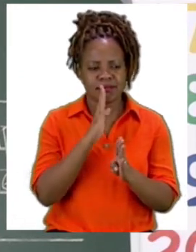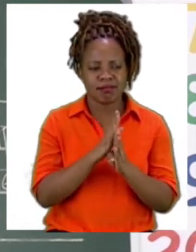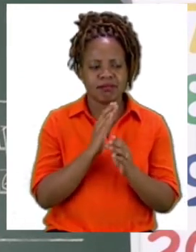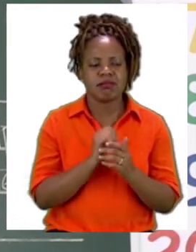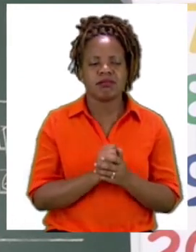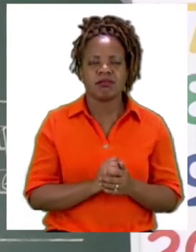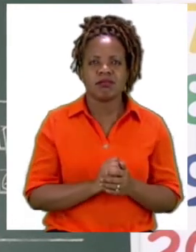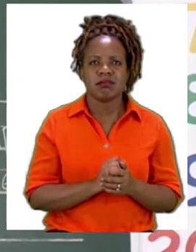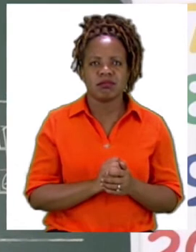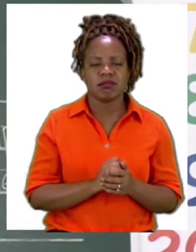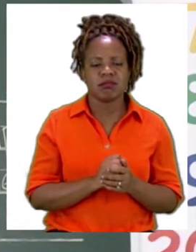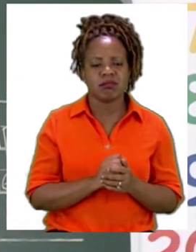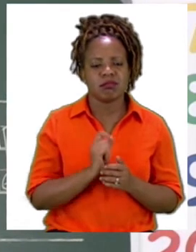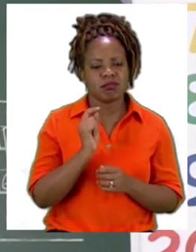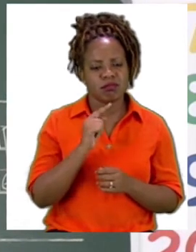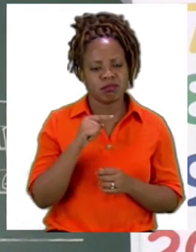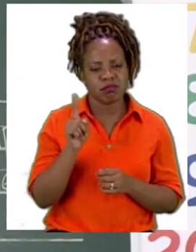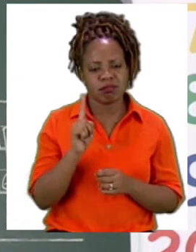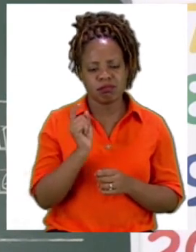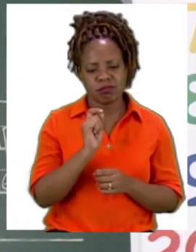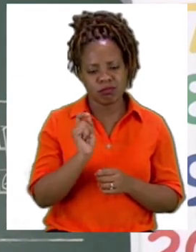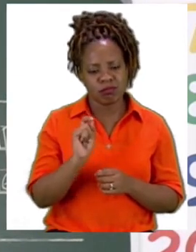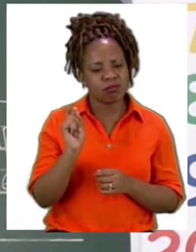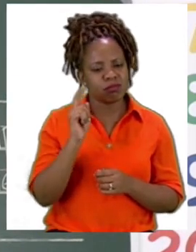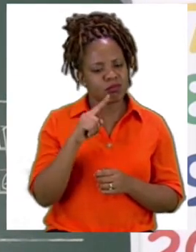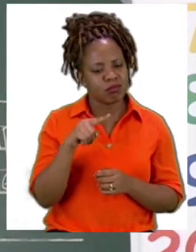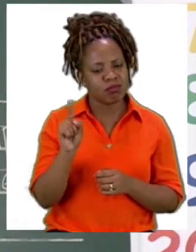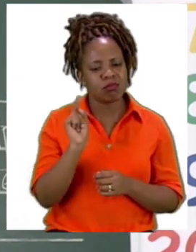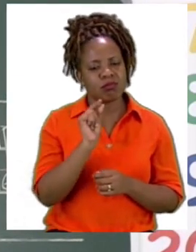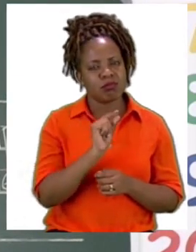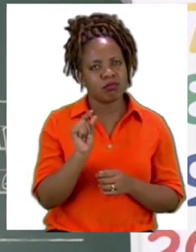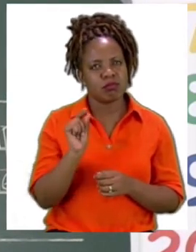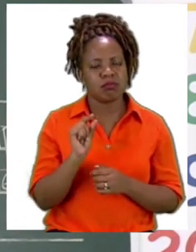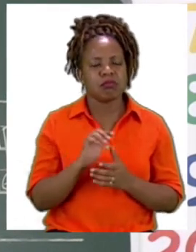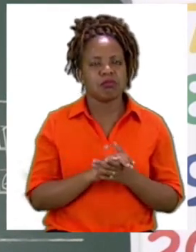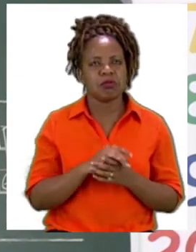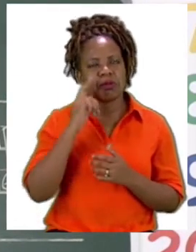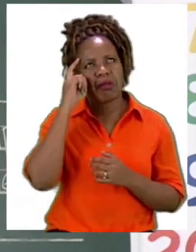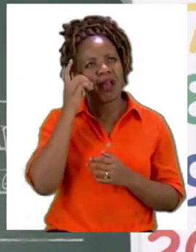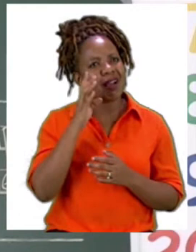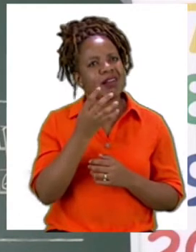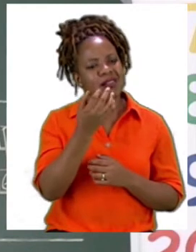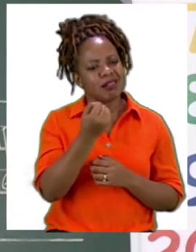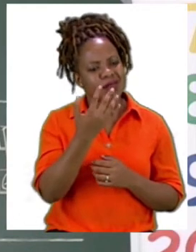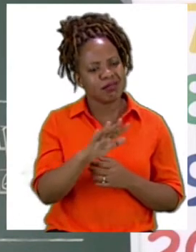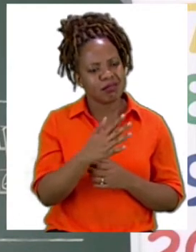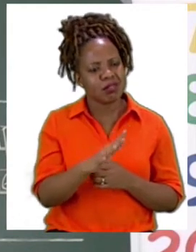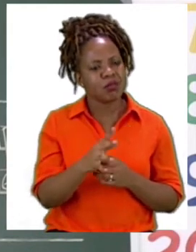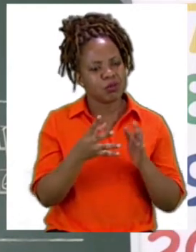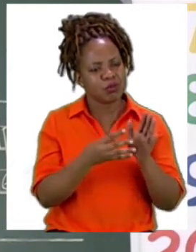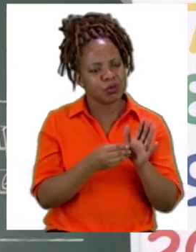given to you. You're not making them up or trying to guess. They